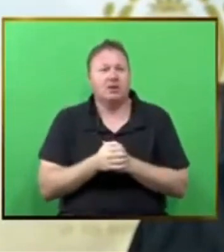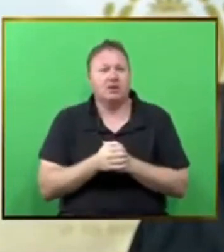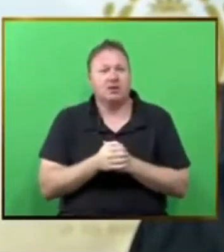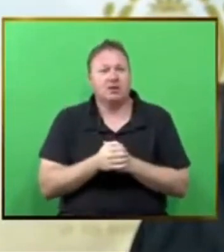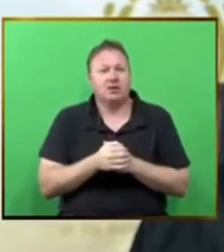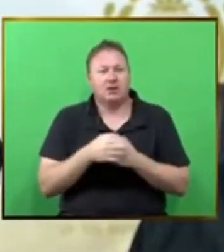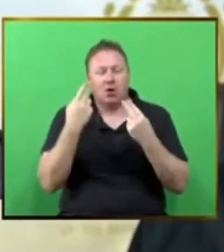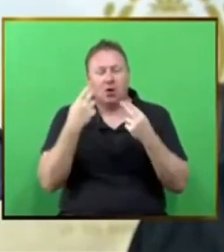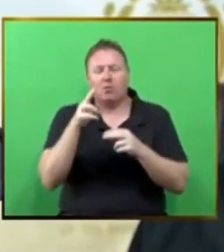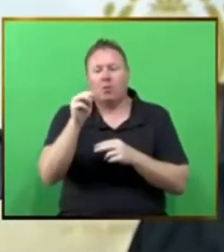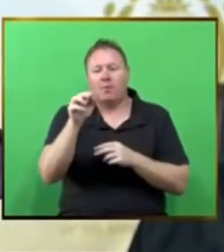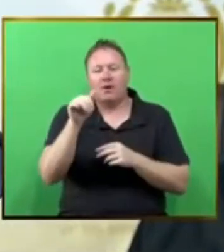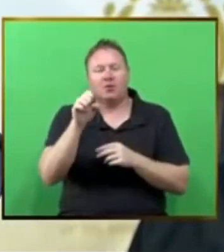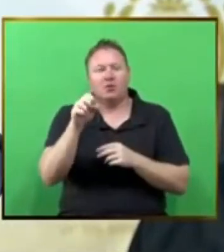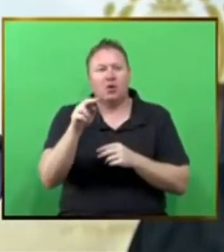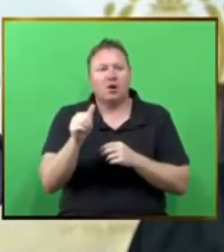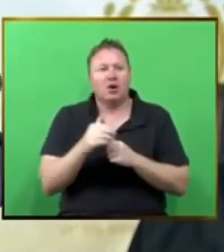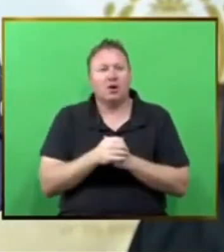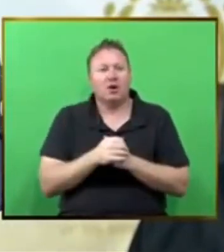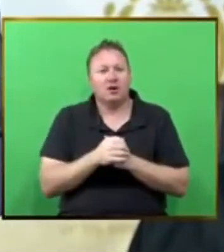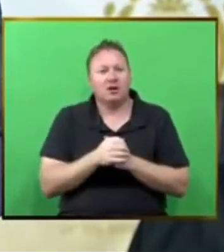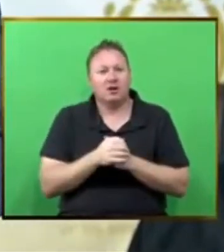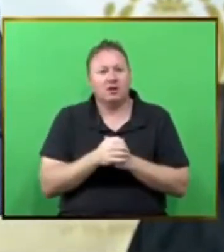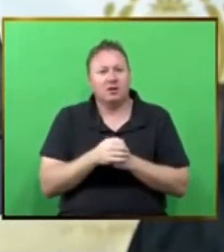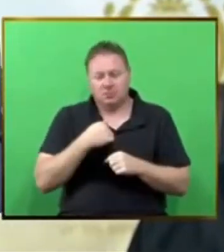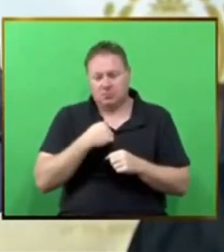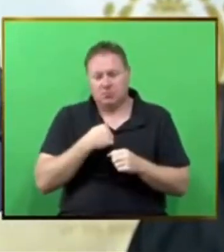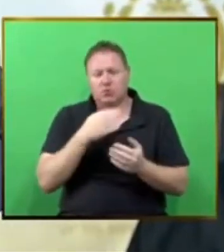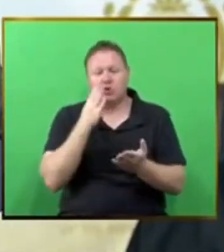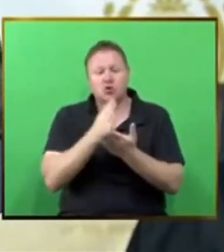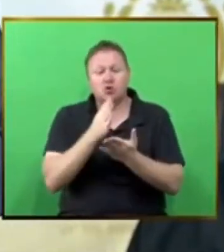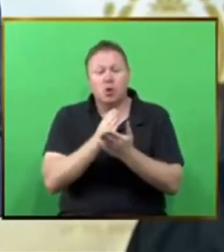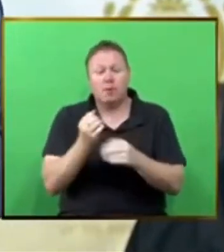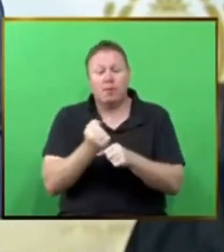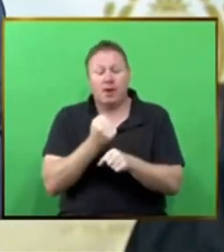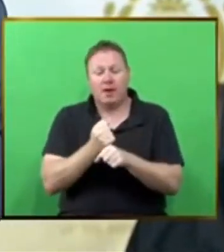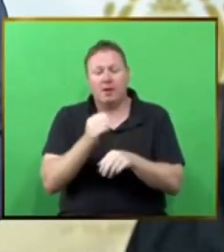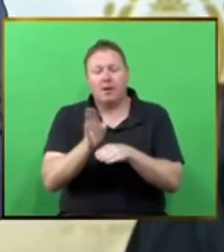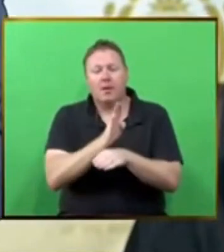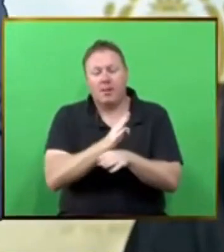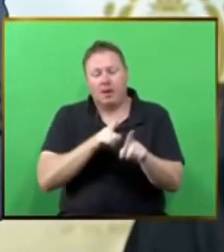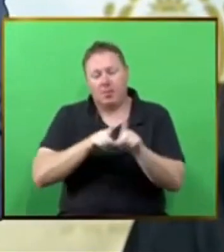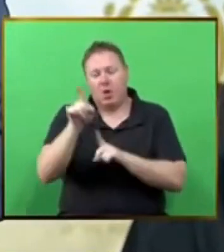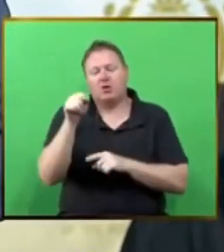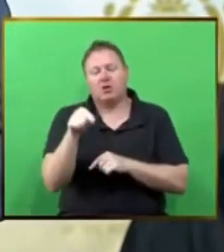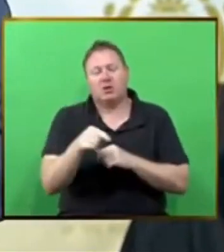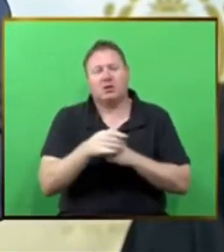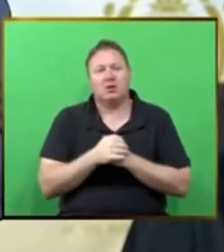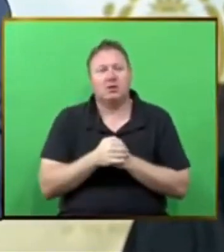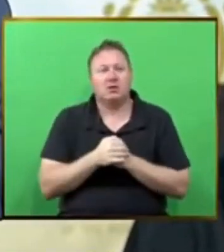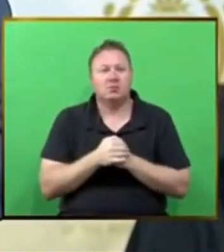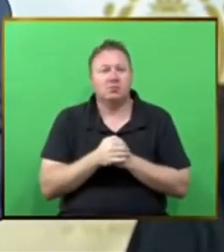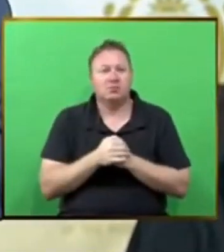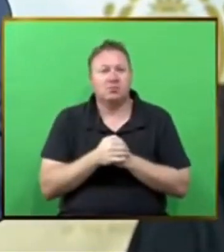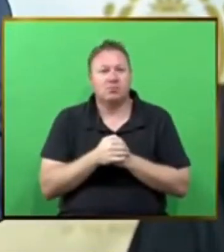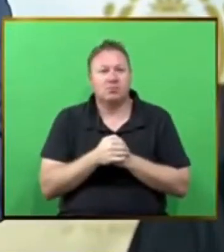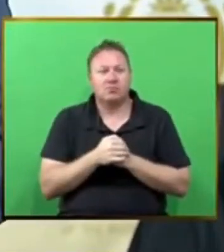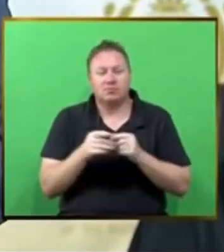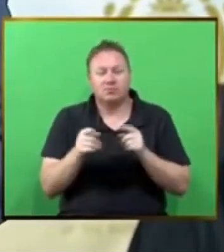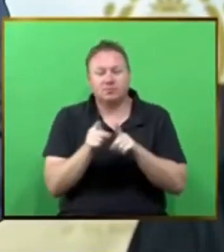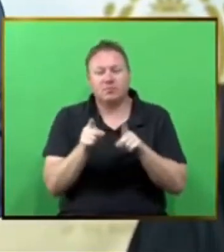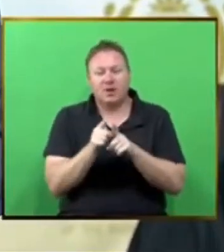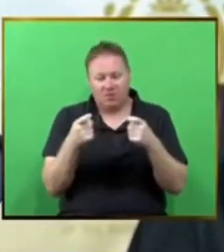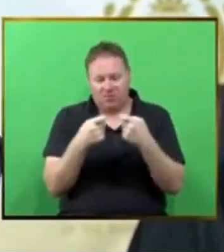Honorable Maswanga. He has been vociferous in making sure that this bill passes. And we even